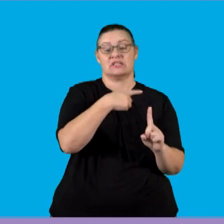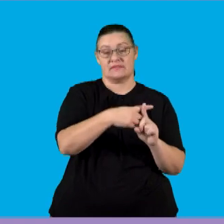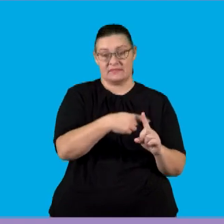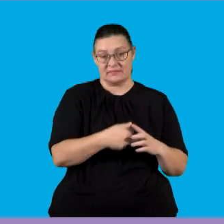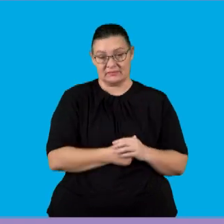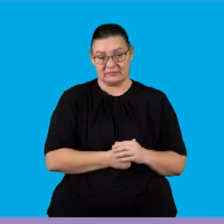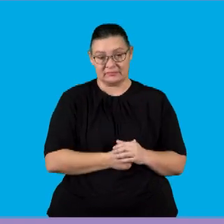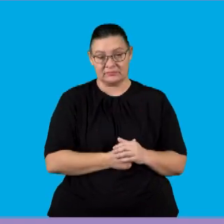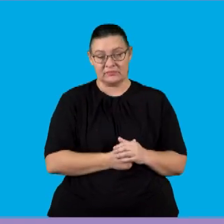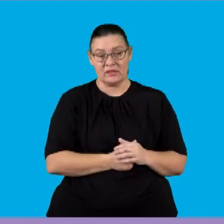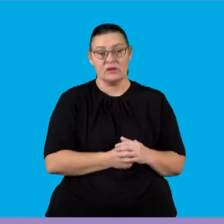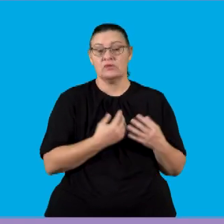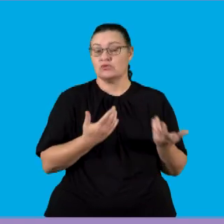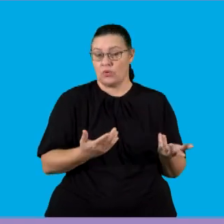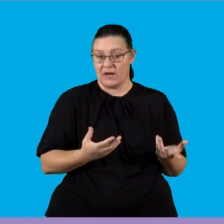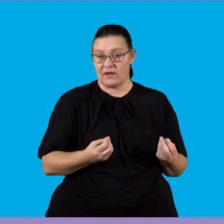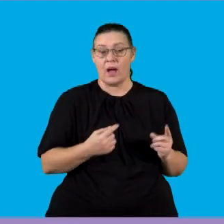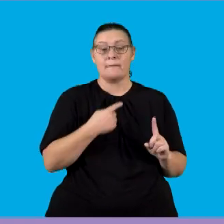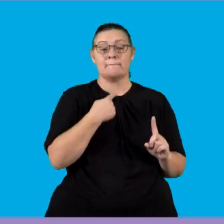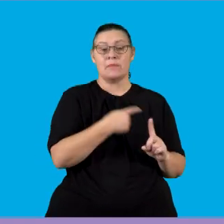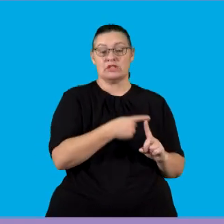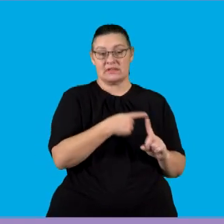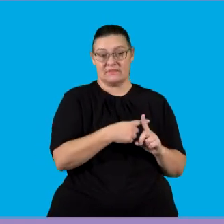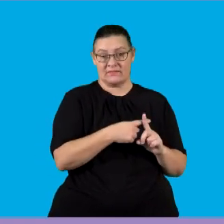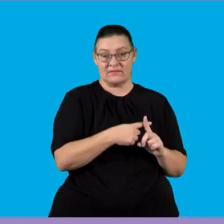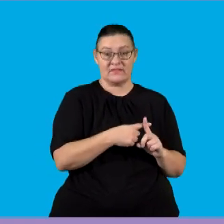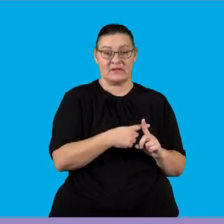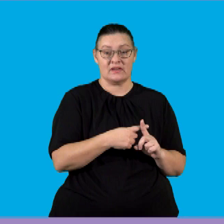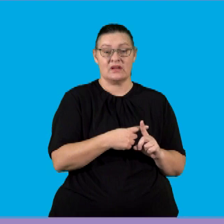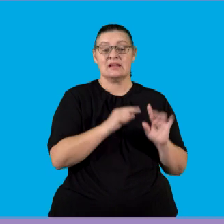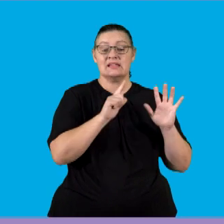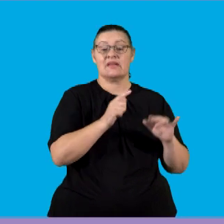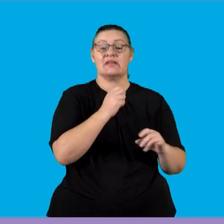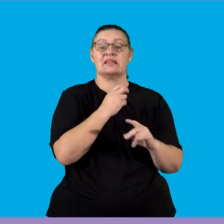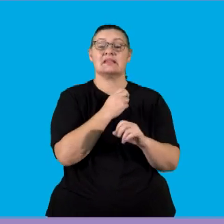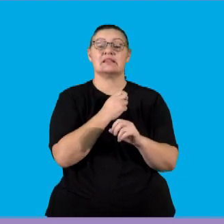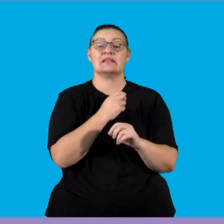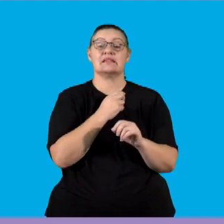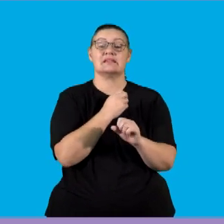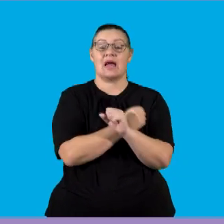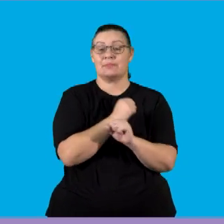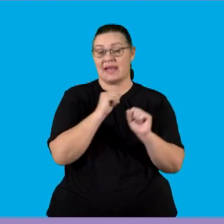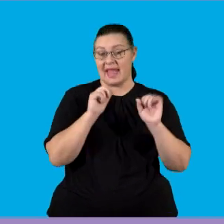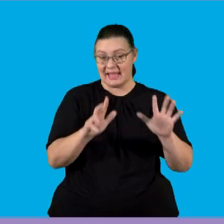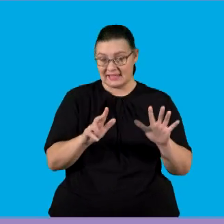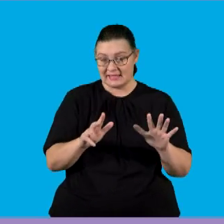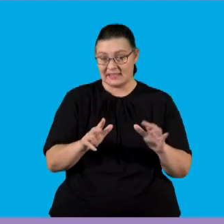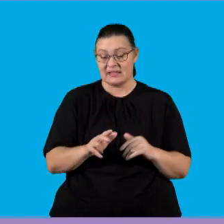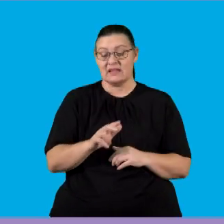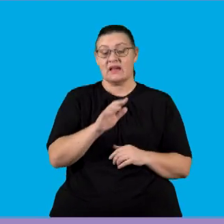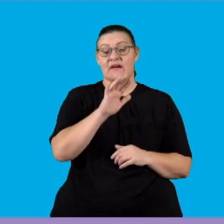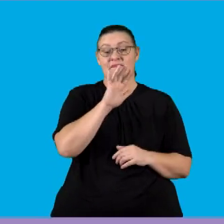a positive number. So we are going to have a positive, and what is 7 multiplied by 8? Yes, if you are thinking